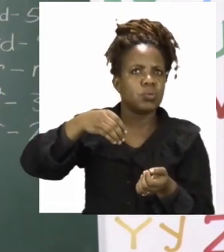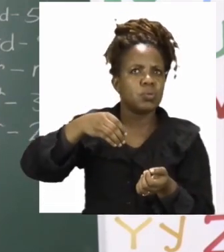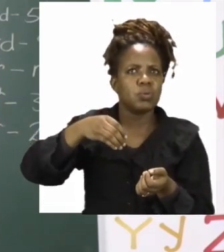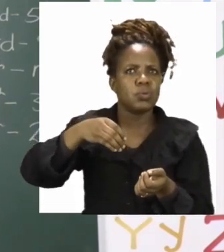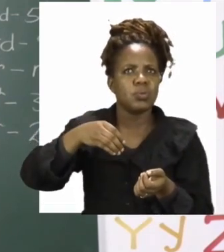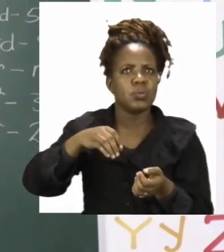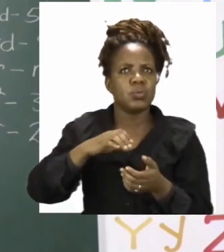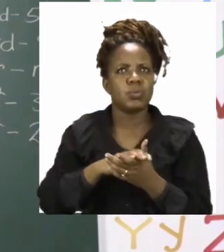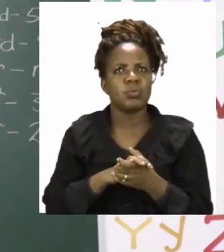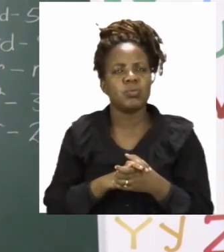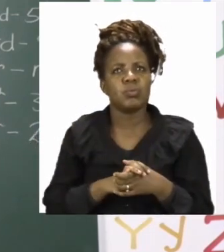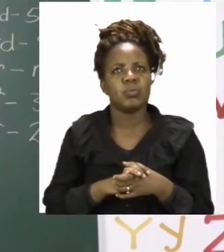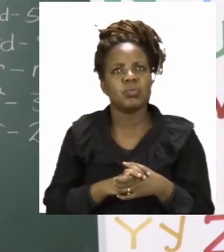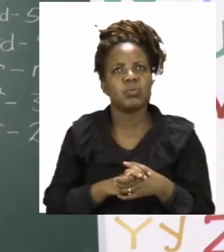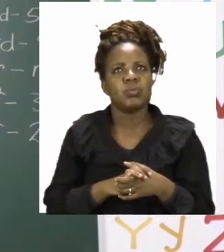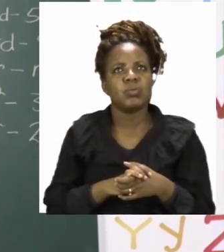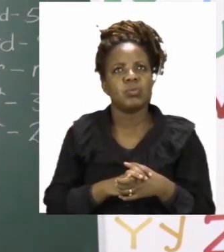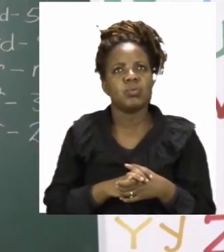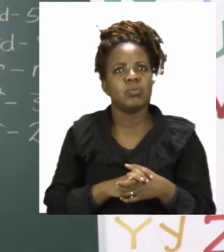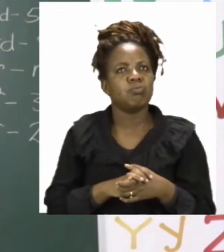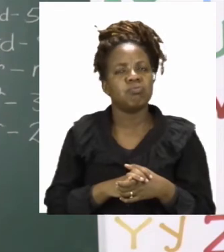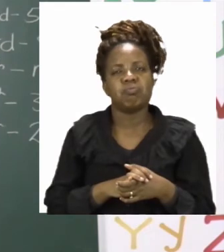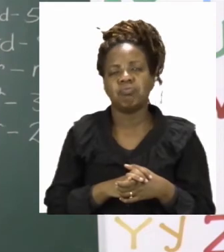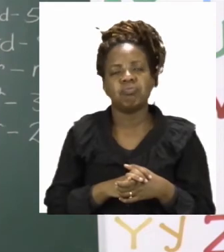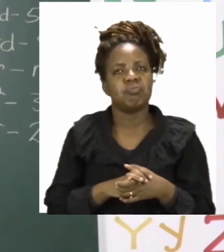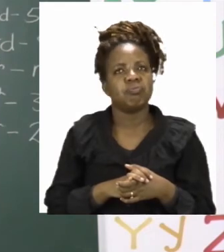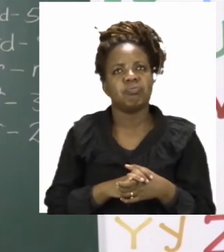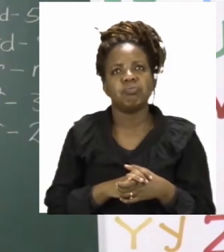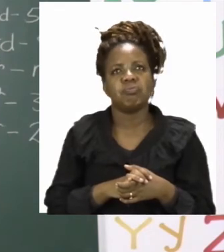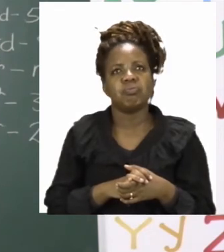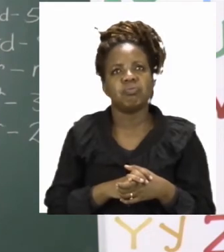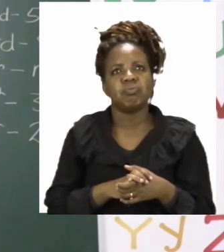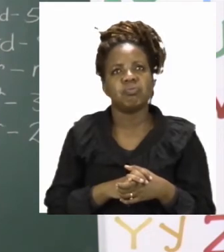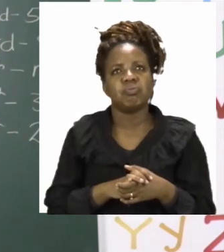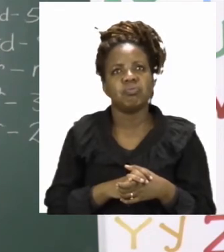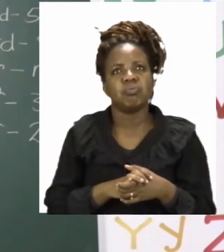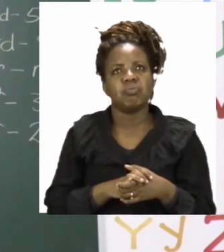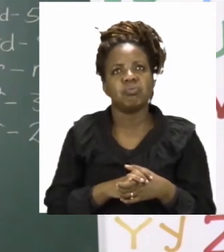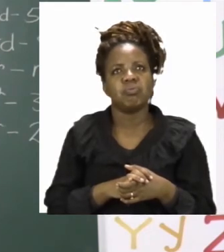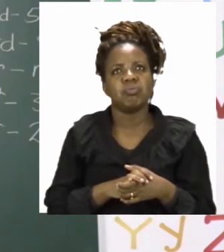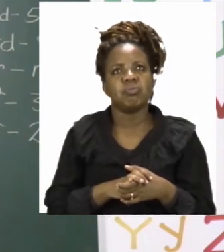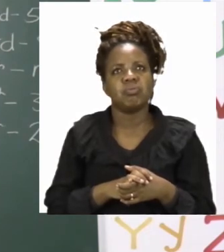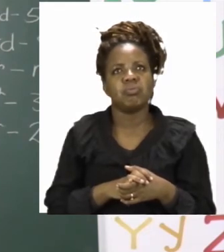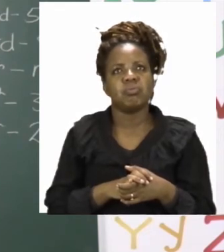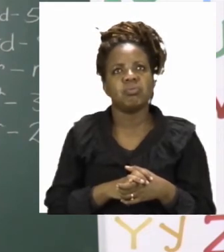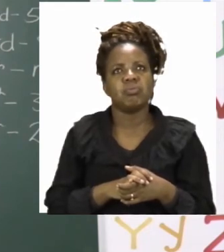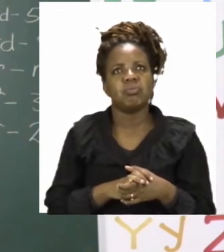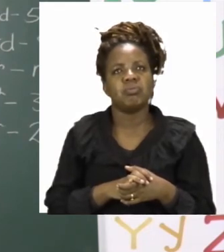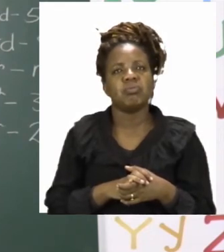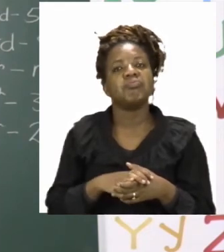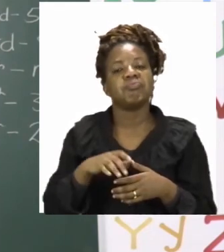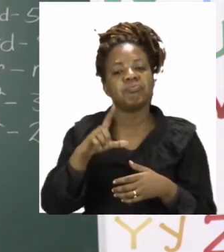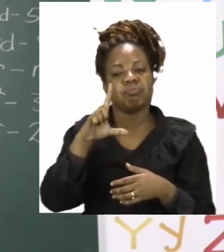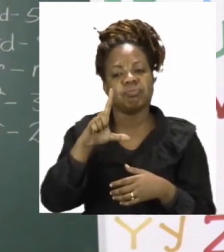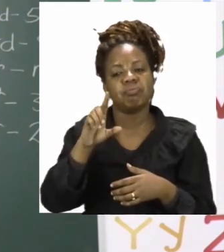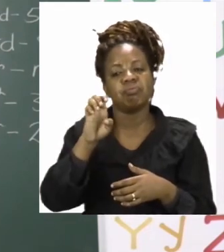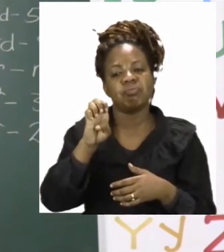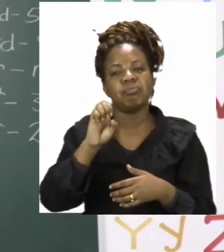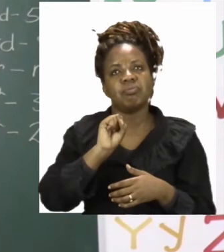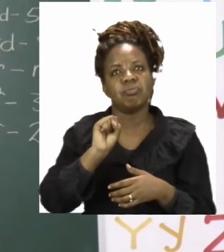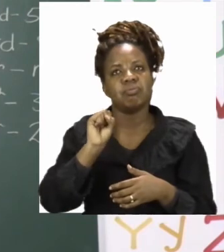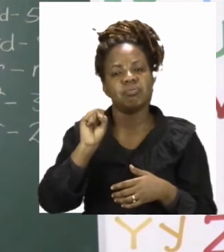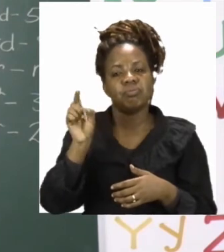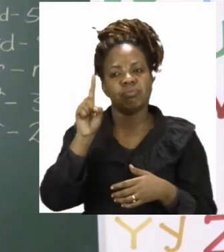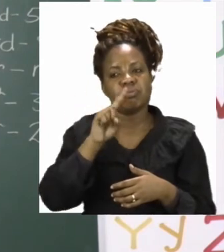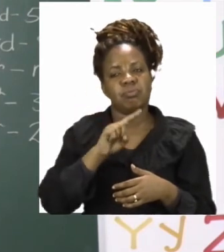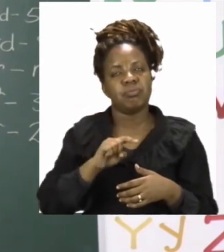empty jug? No, we won't. So we can definitely say that it is less. So